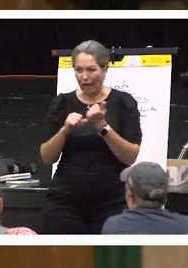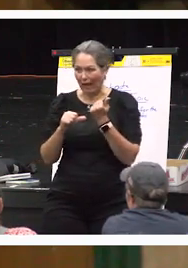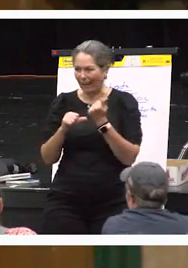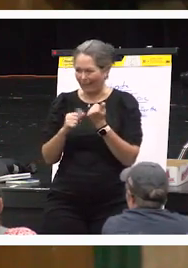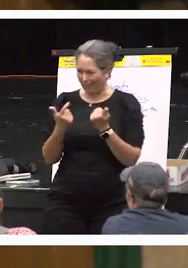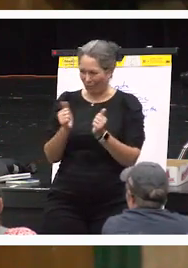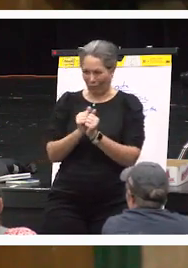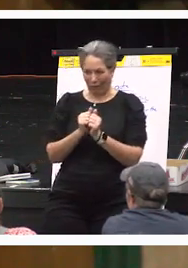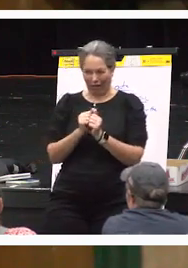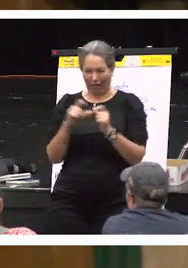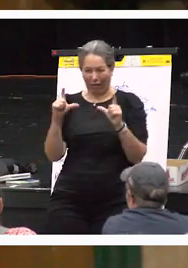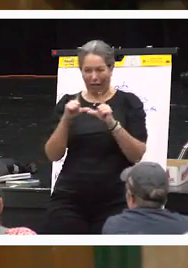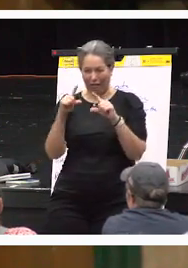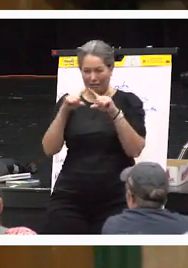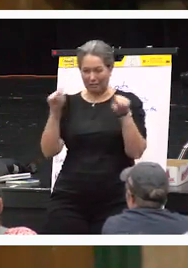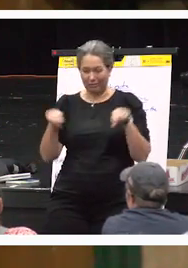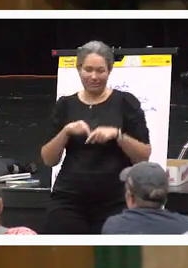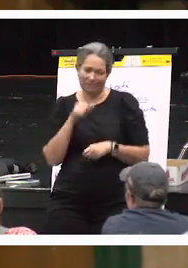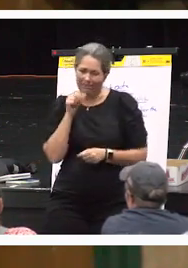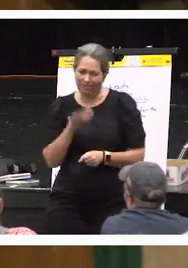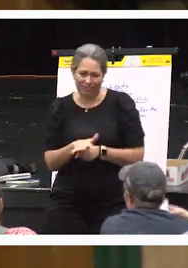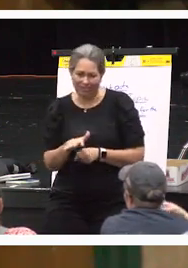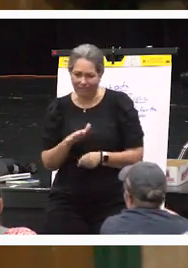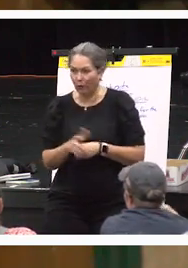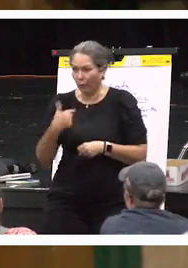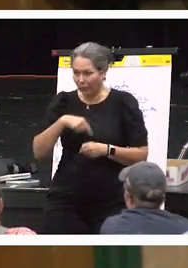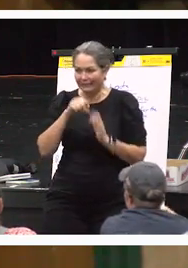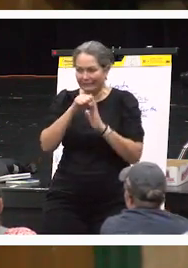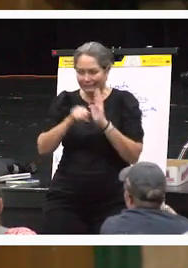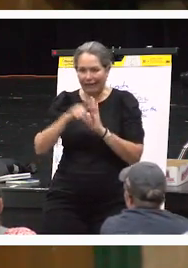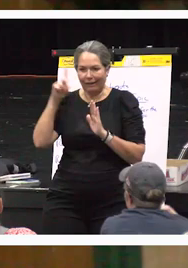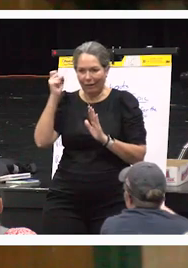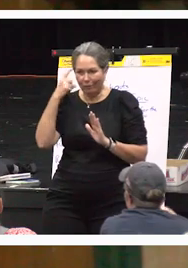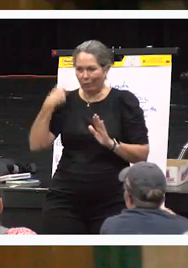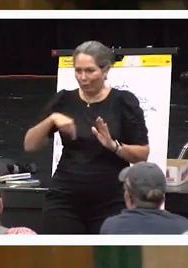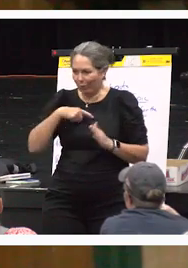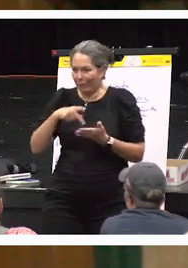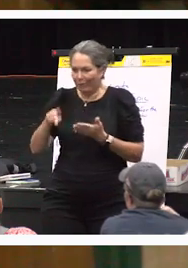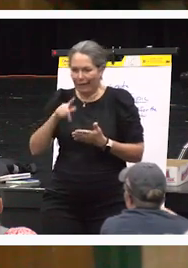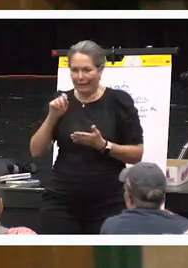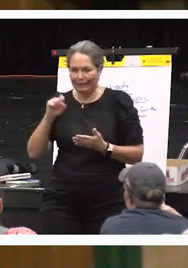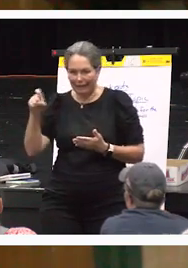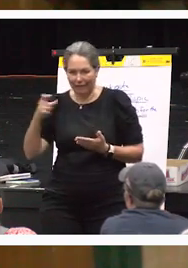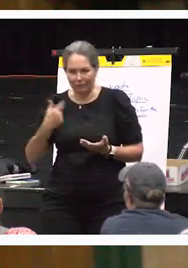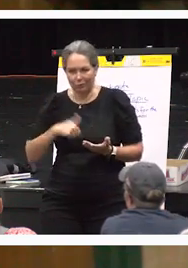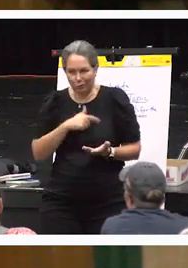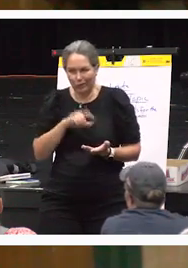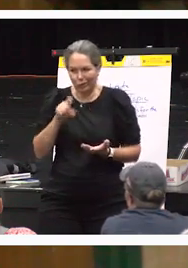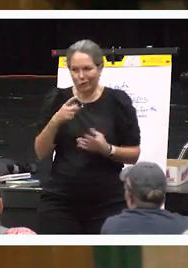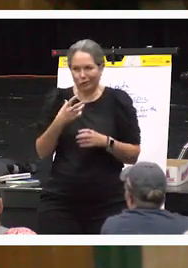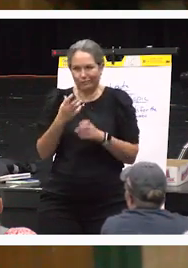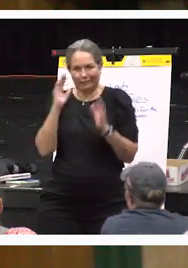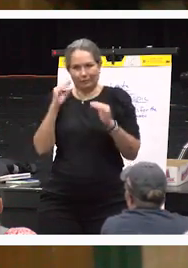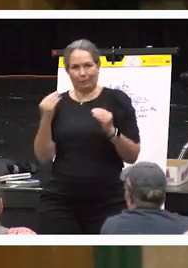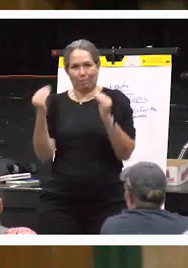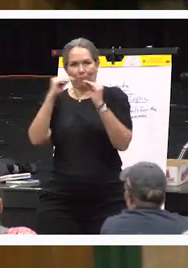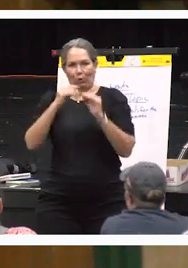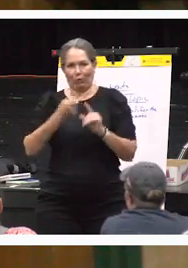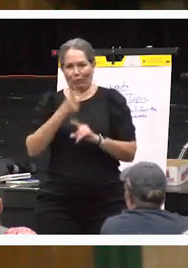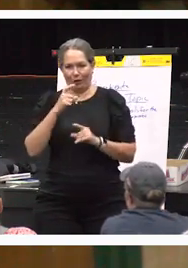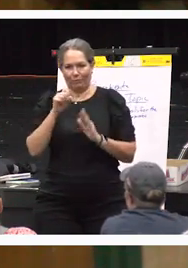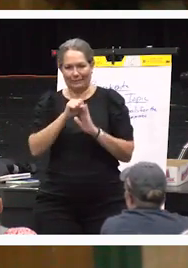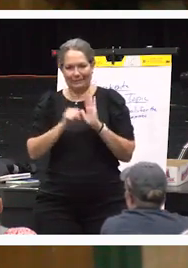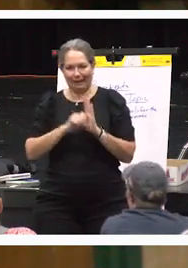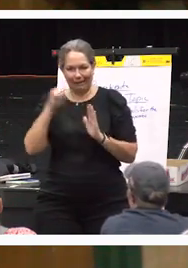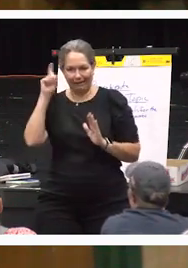plate program, it's not enough. We're state government, we pay taxes. We deserve to like expect a bit more from state government than what we've gotten so